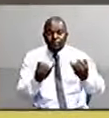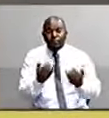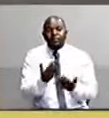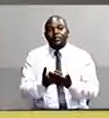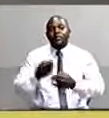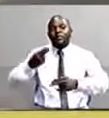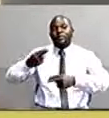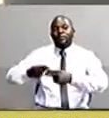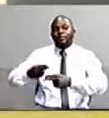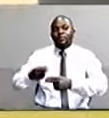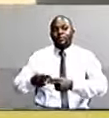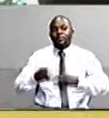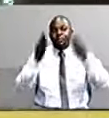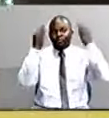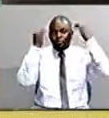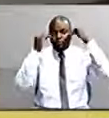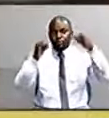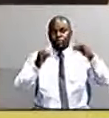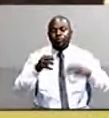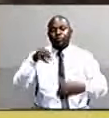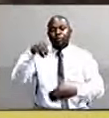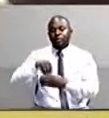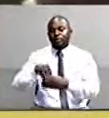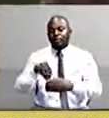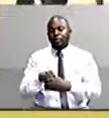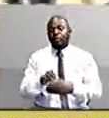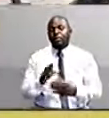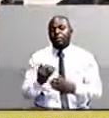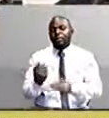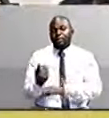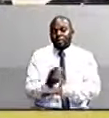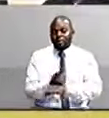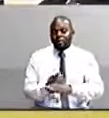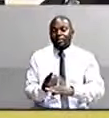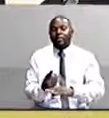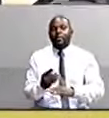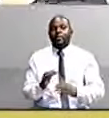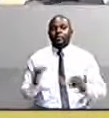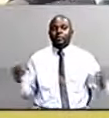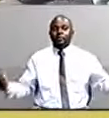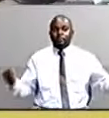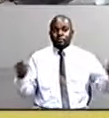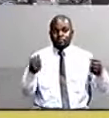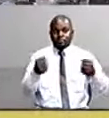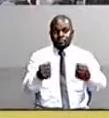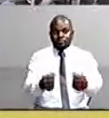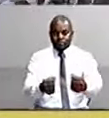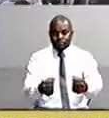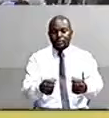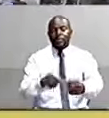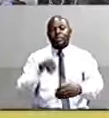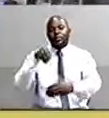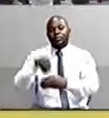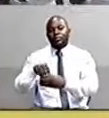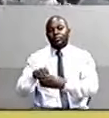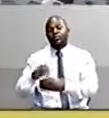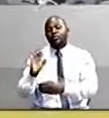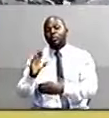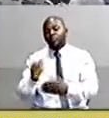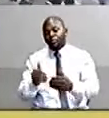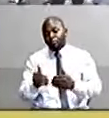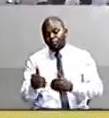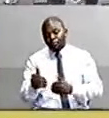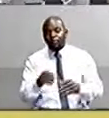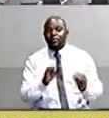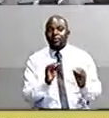for the 2021 presidential elections. In the early hours of the day, police deployed heavily at the Electoral Commission premises ahead of the